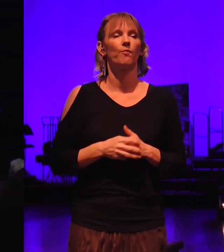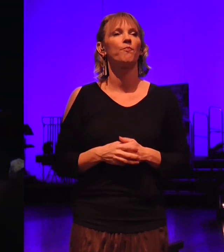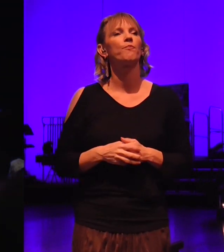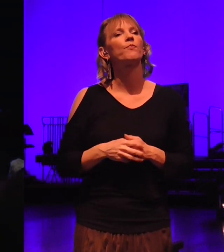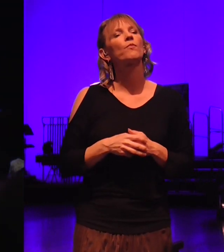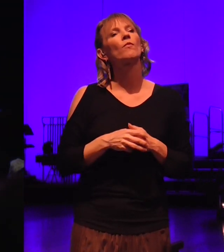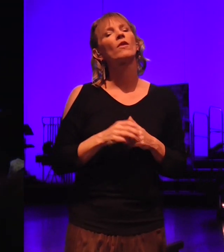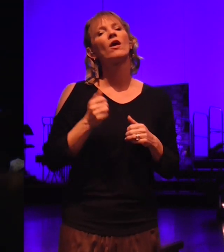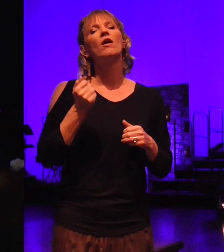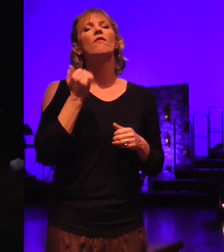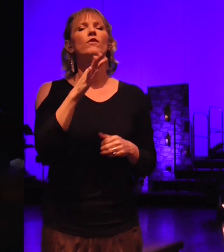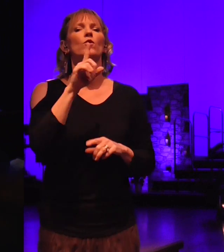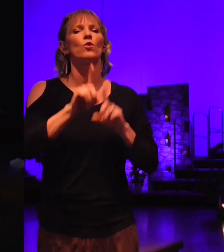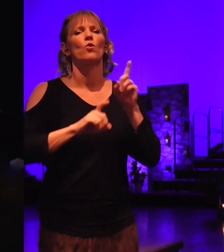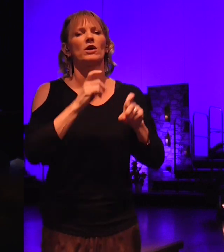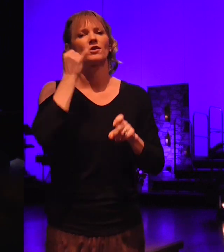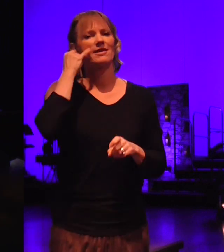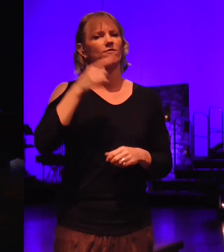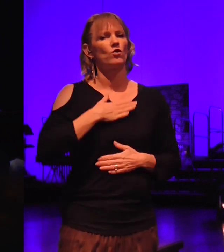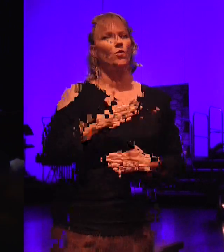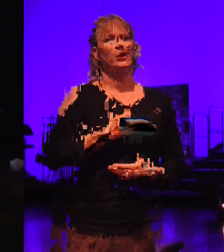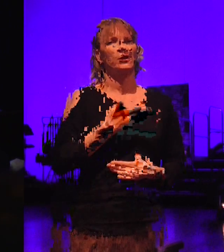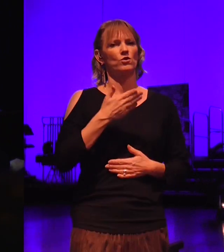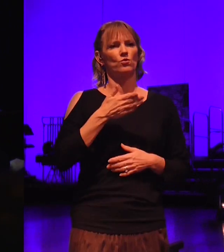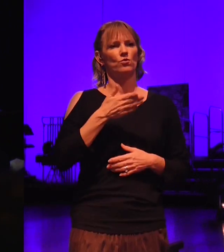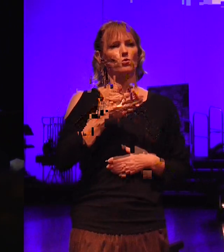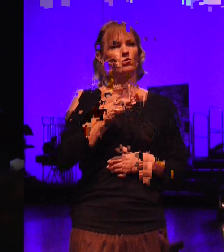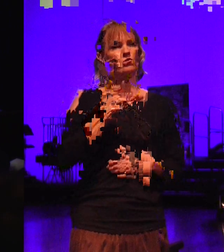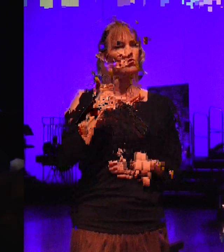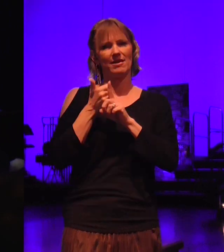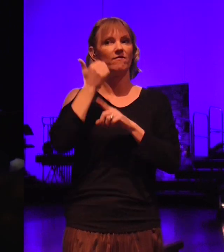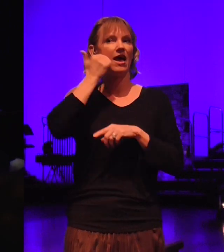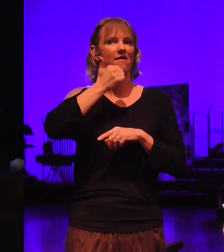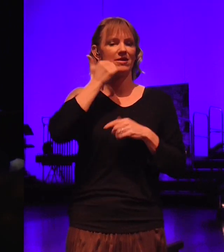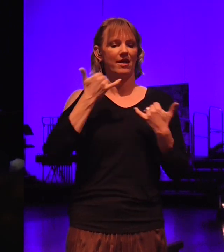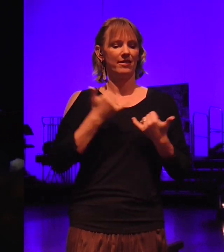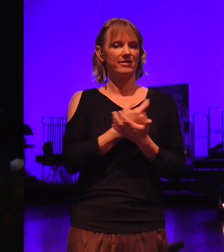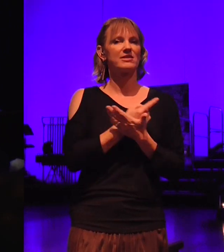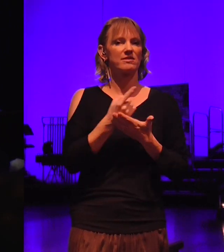you're willing, to ask yourself every day this week.